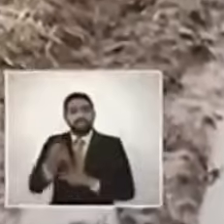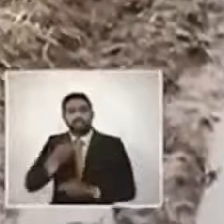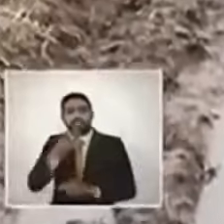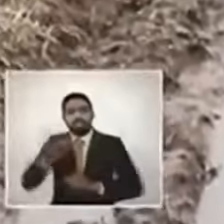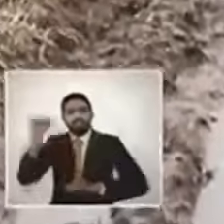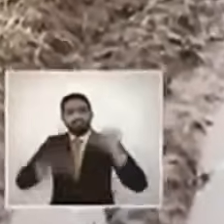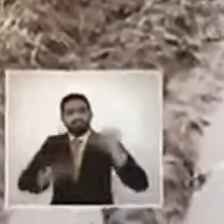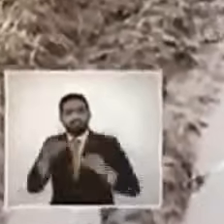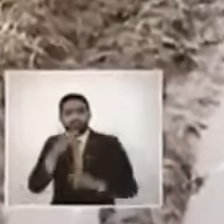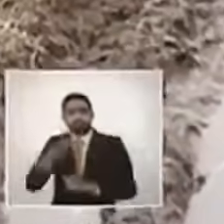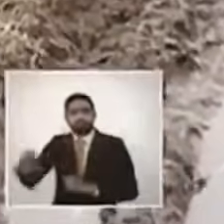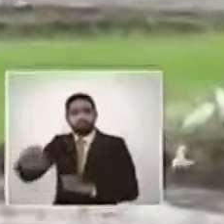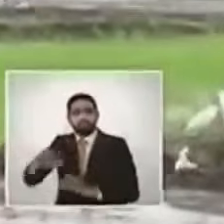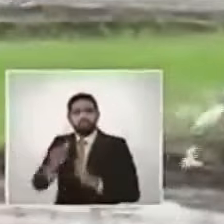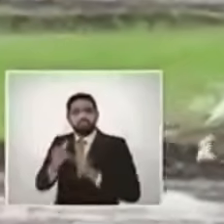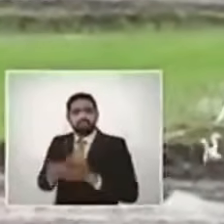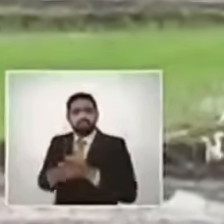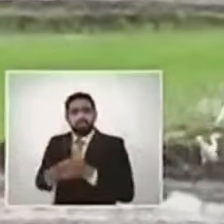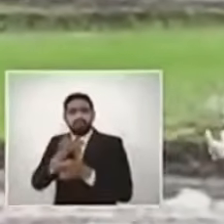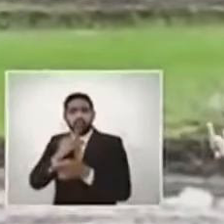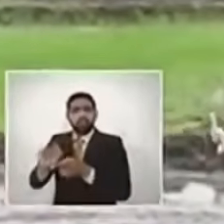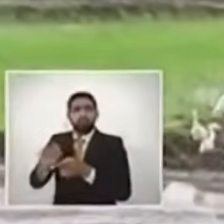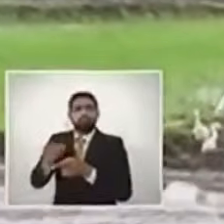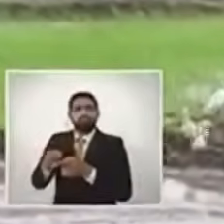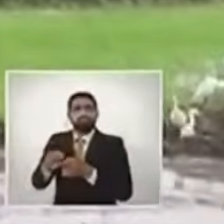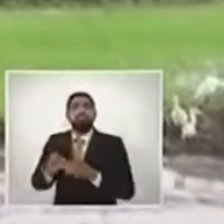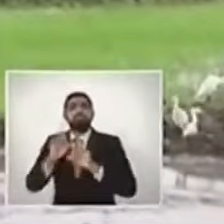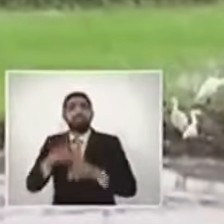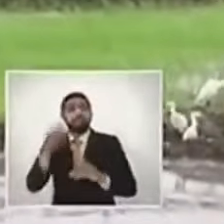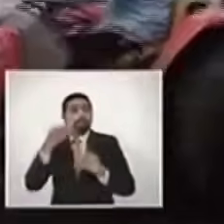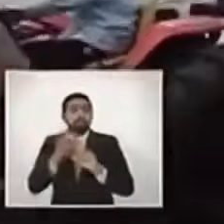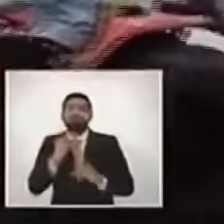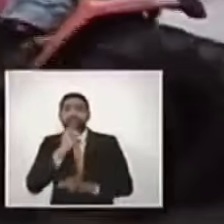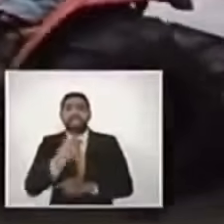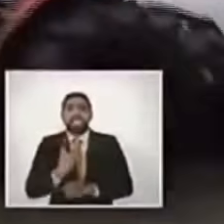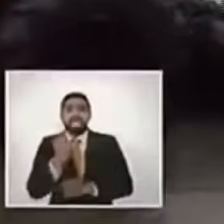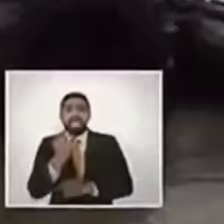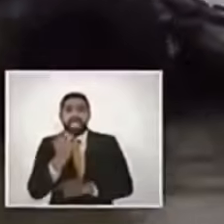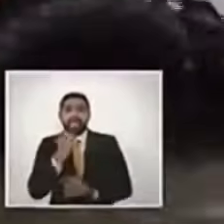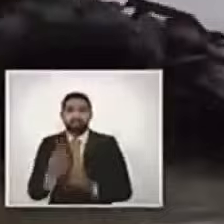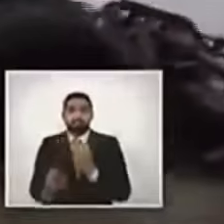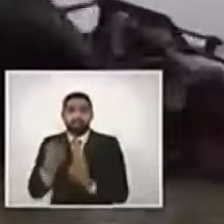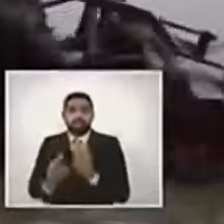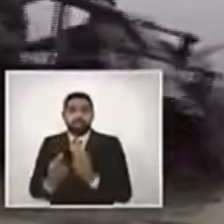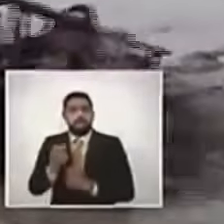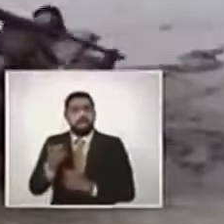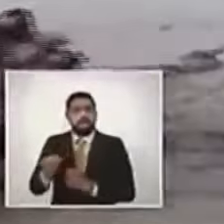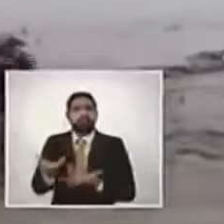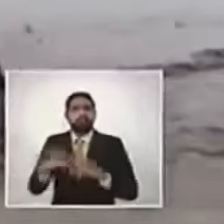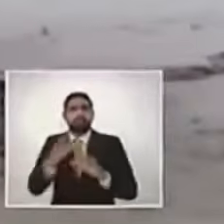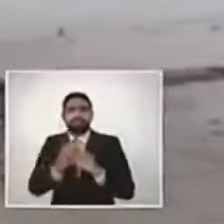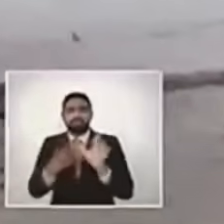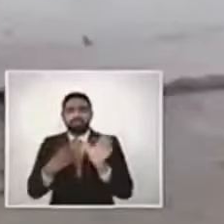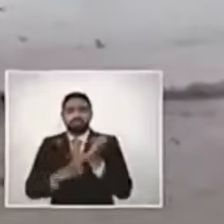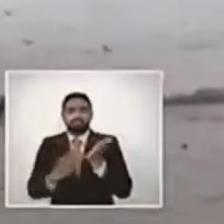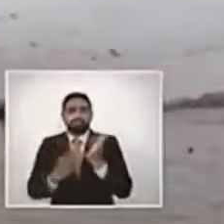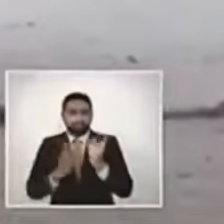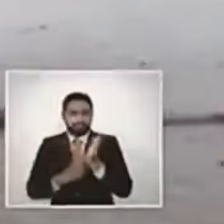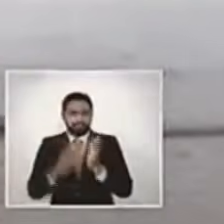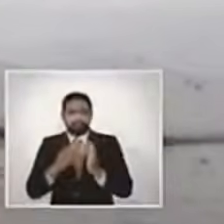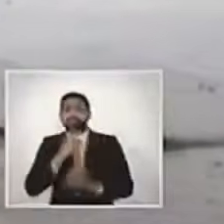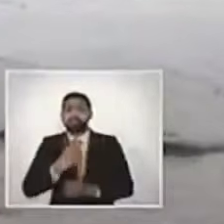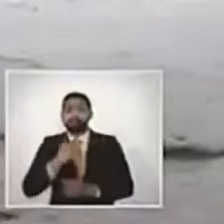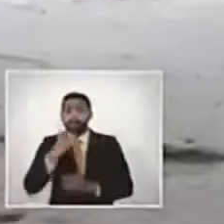is being used for the seed manufacturing fields of the Department of Agriculture in Kantale. About 50 acres of soil at this paddy field is